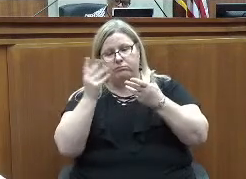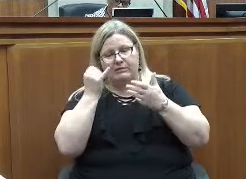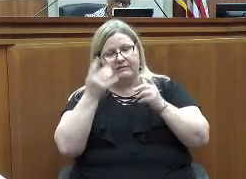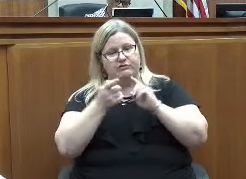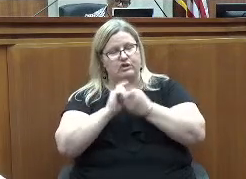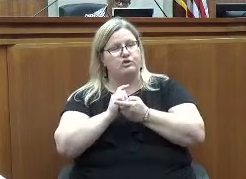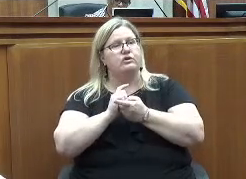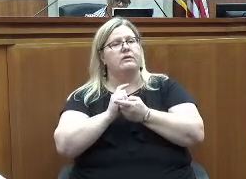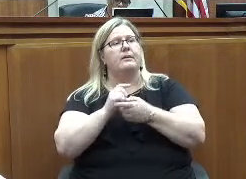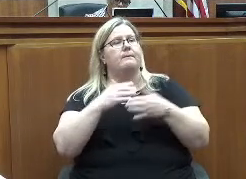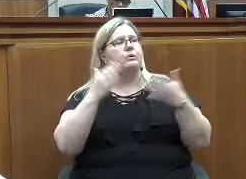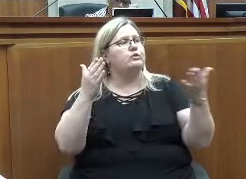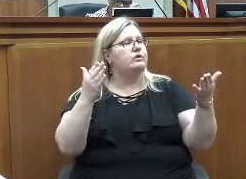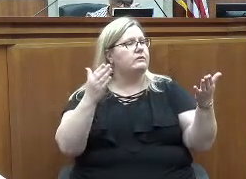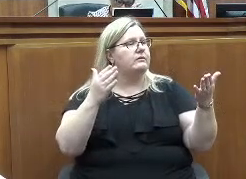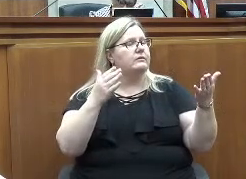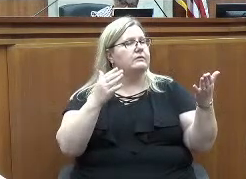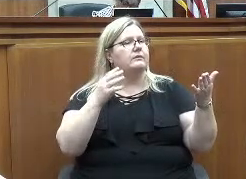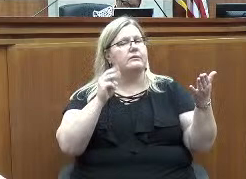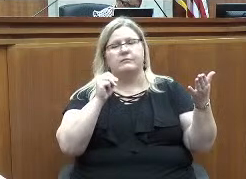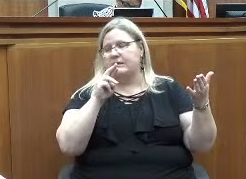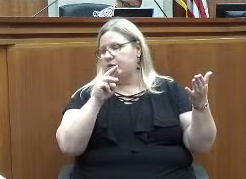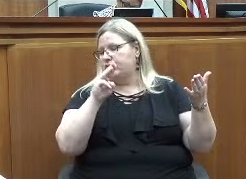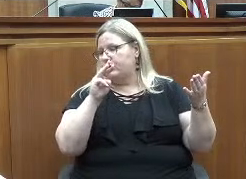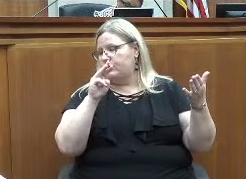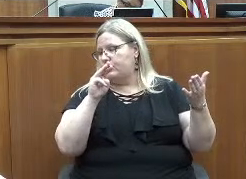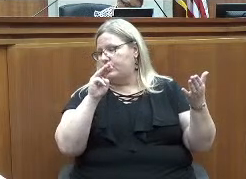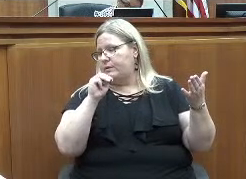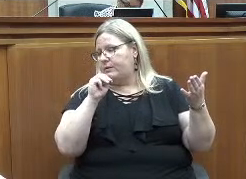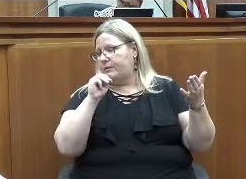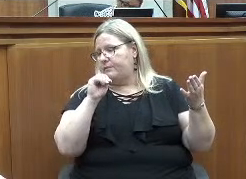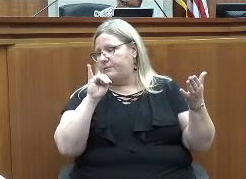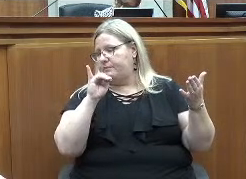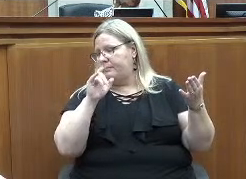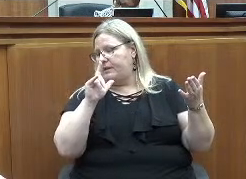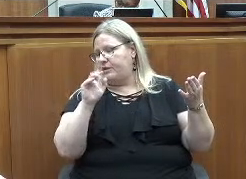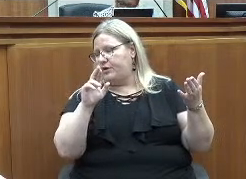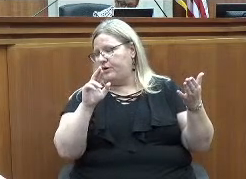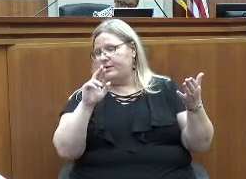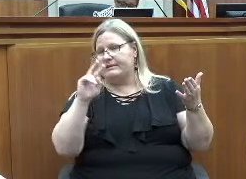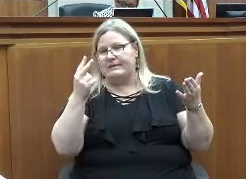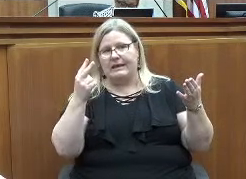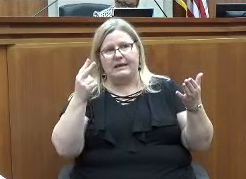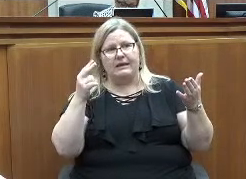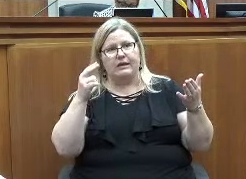motion? Mr. Miller? Second. Mr. Garvey?